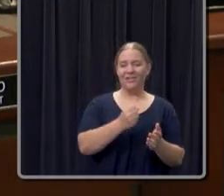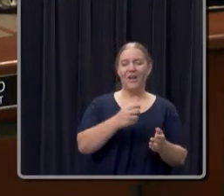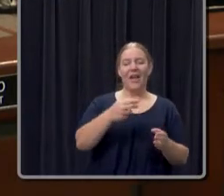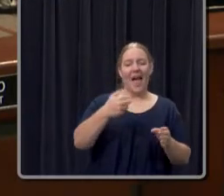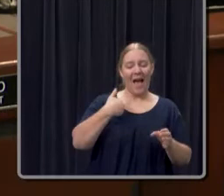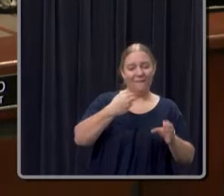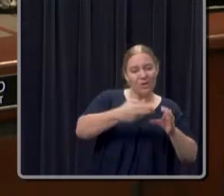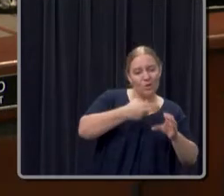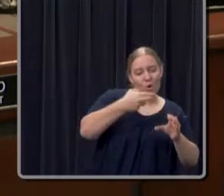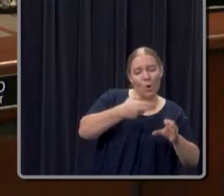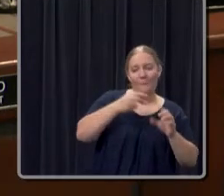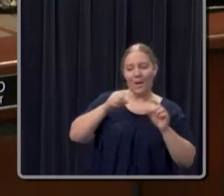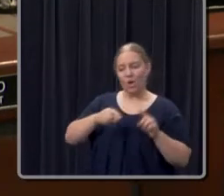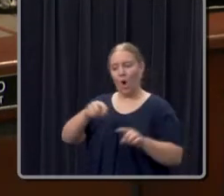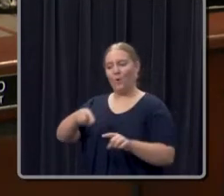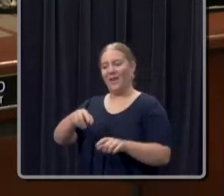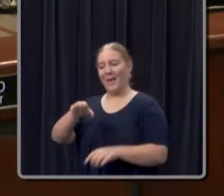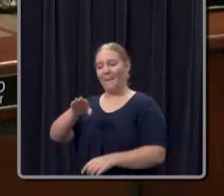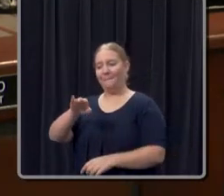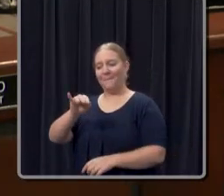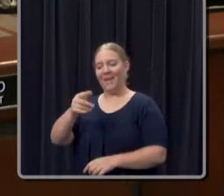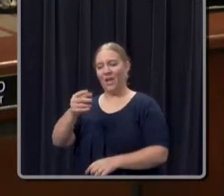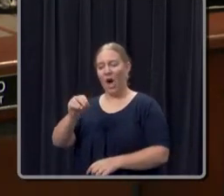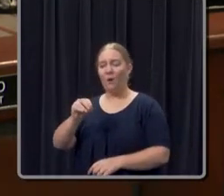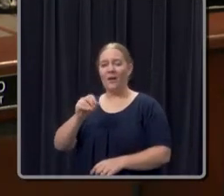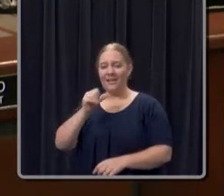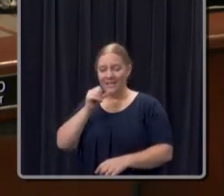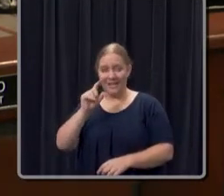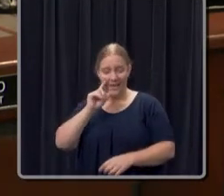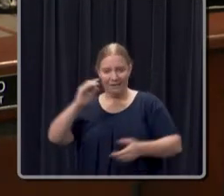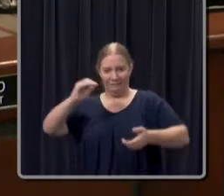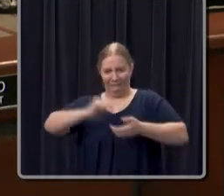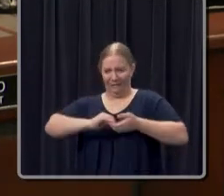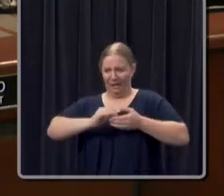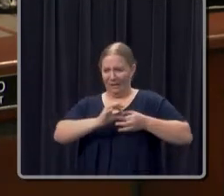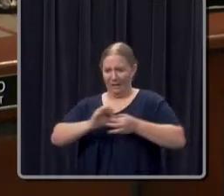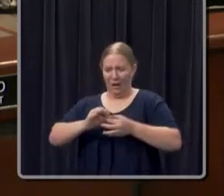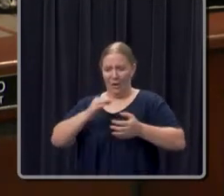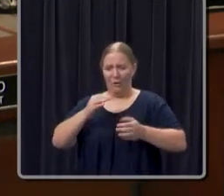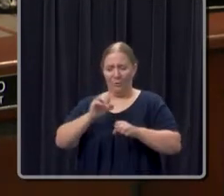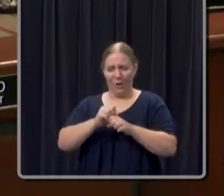which I didn't think worked well together, but I tell you, it was a fantastic time.